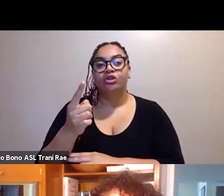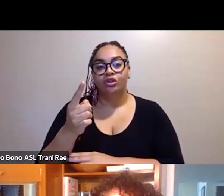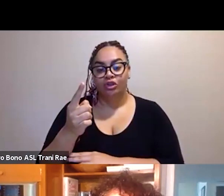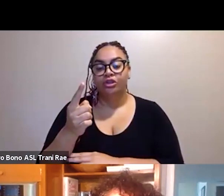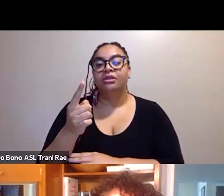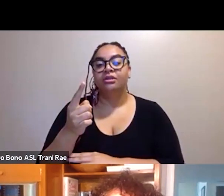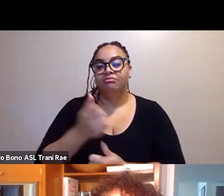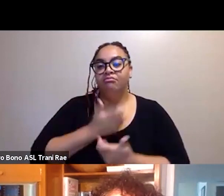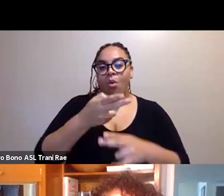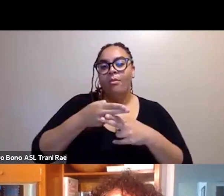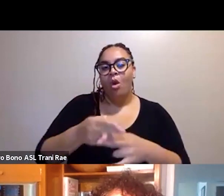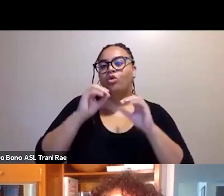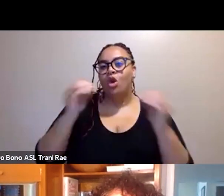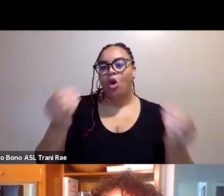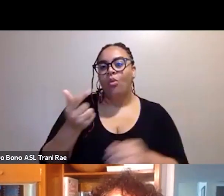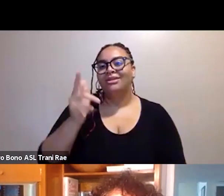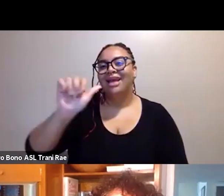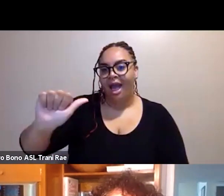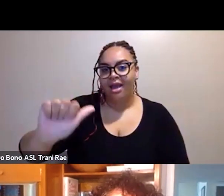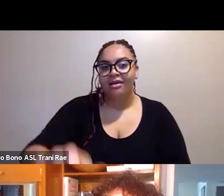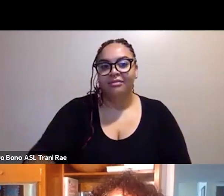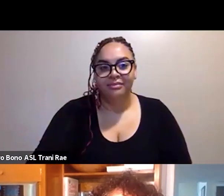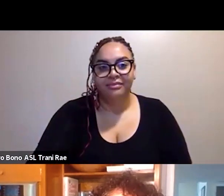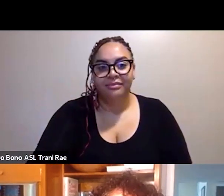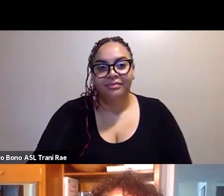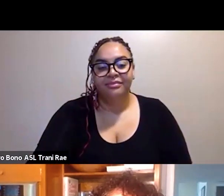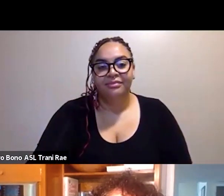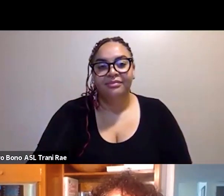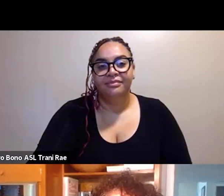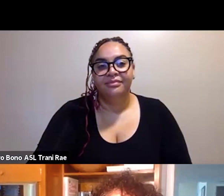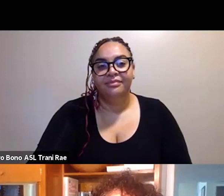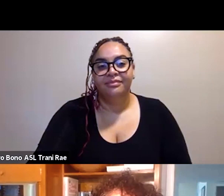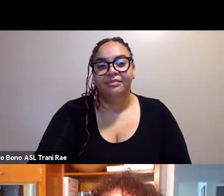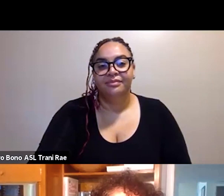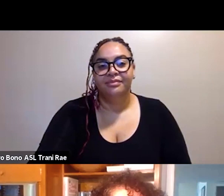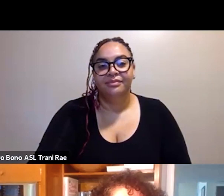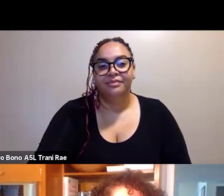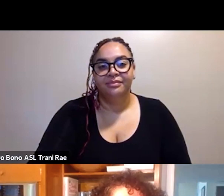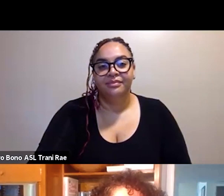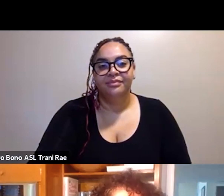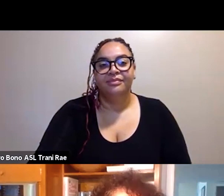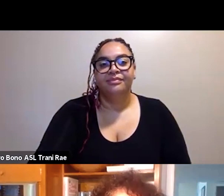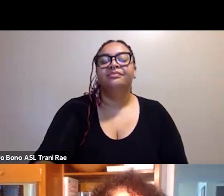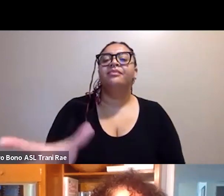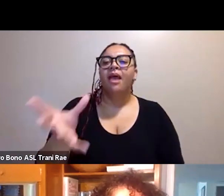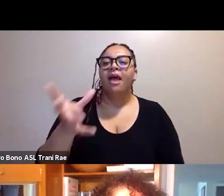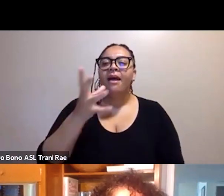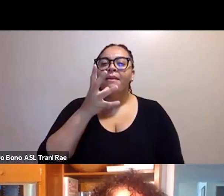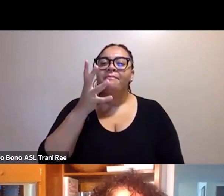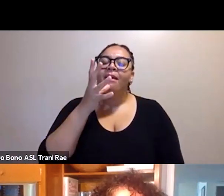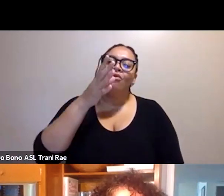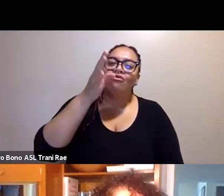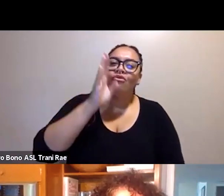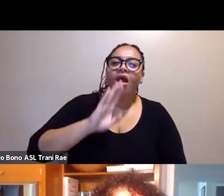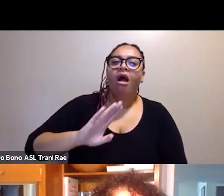Gaia. Mother goddess rounds the earth, spinning like some bloodied top, faster and